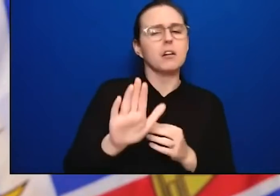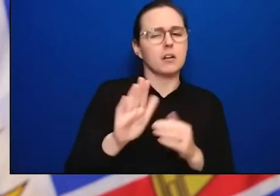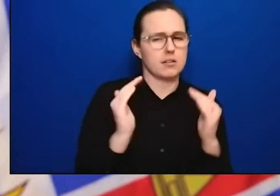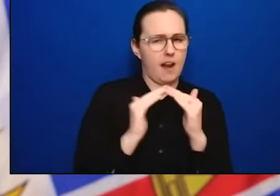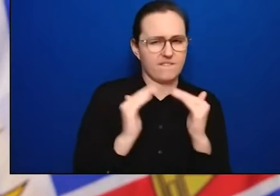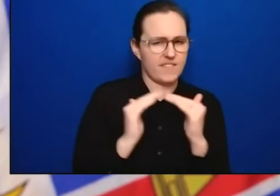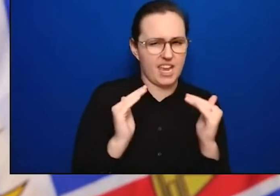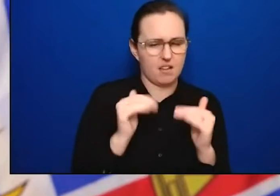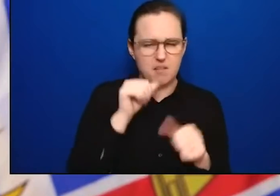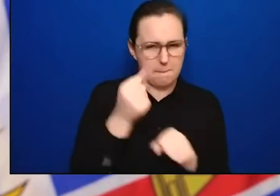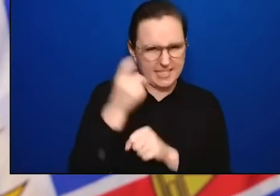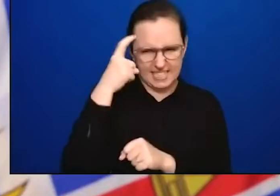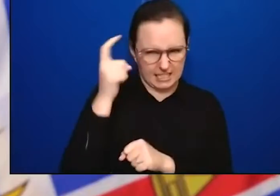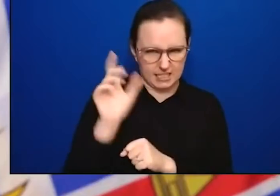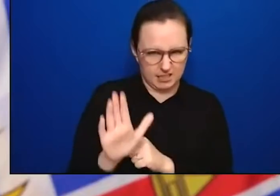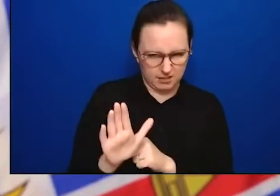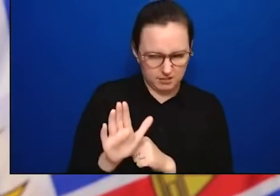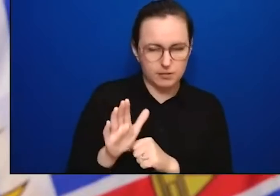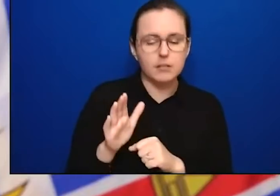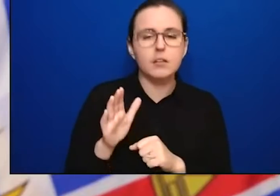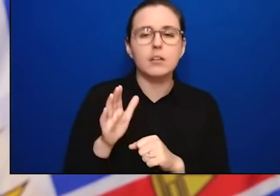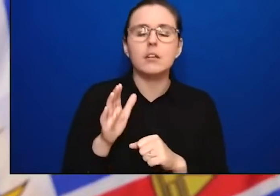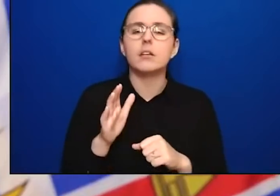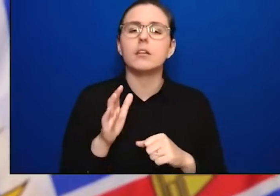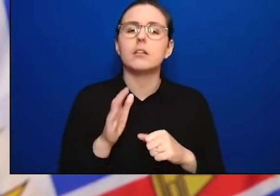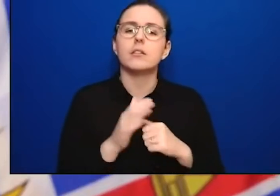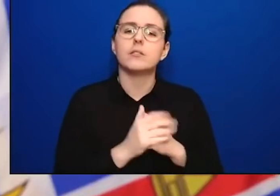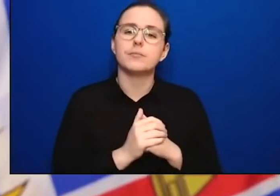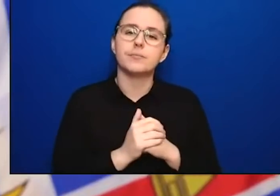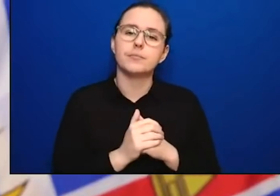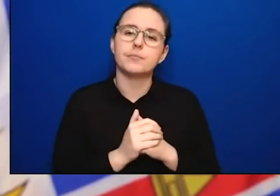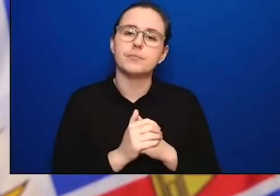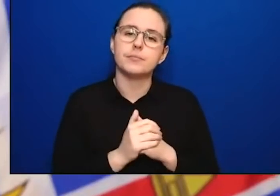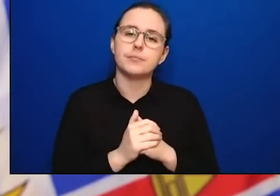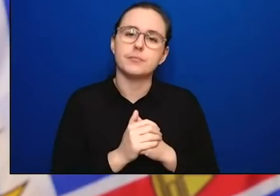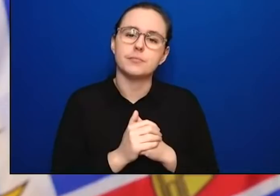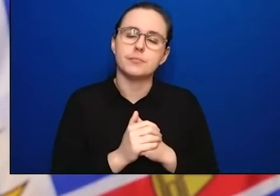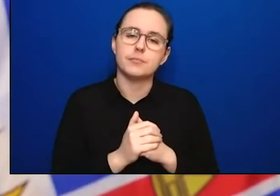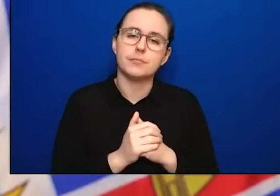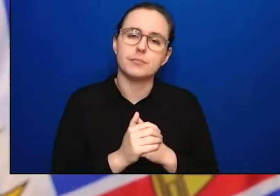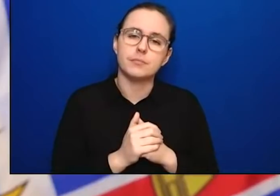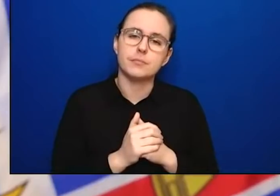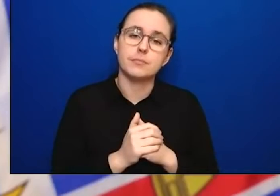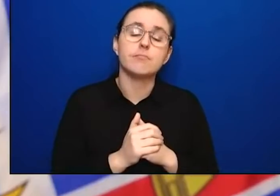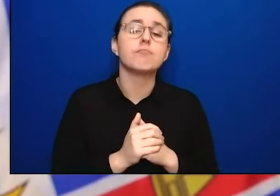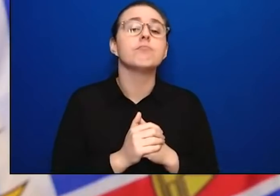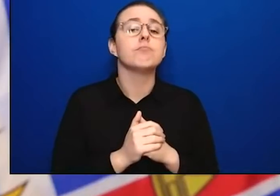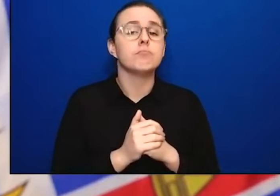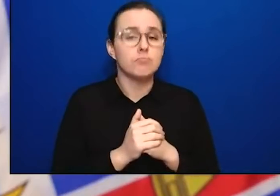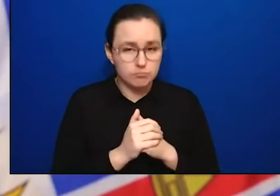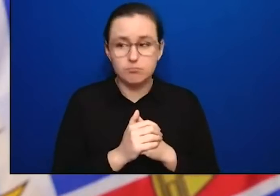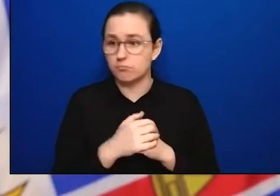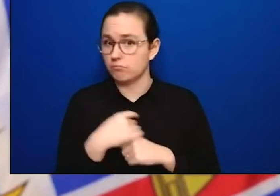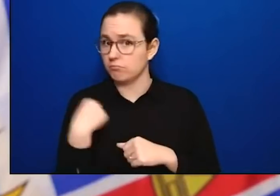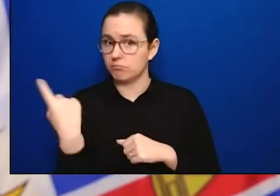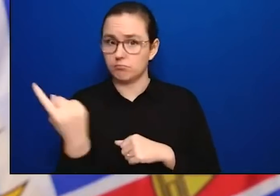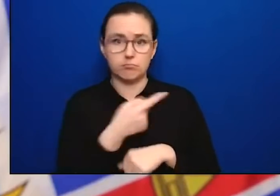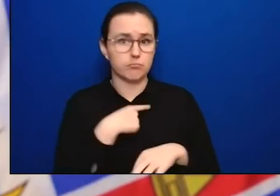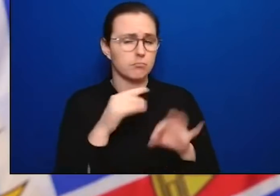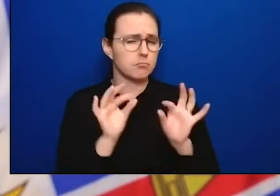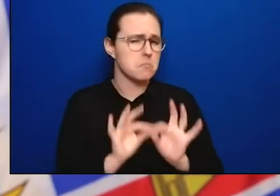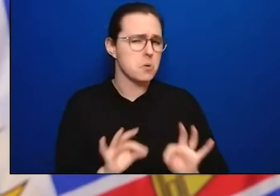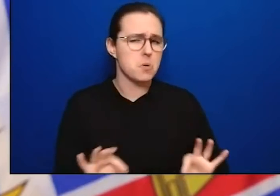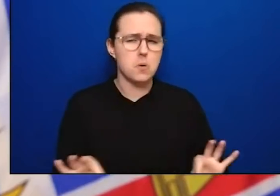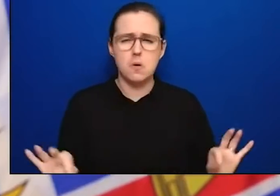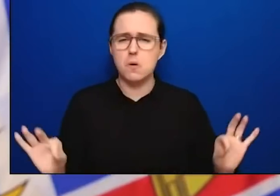their booster dose and are not yet been eligible for it. So it wouldn't make sense to make it a requirement when a proportion of people just